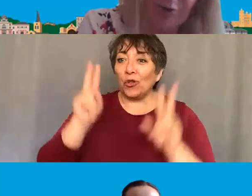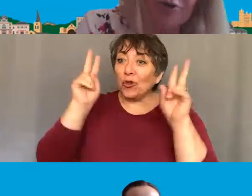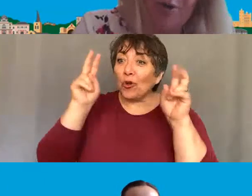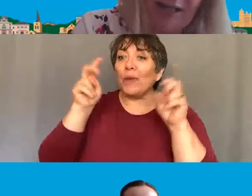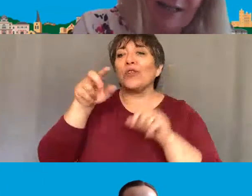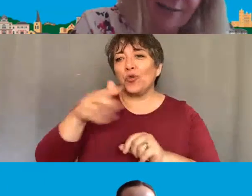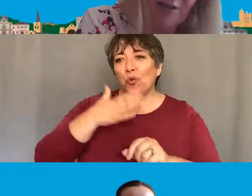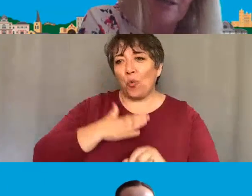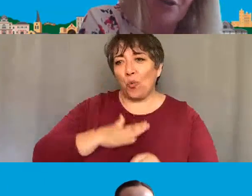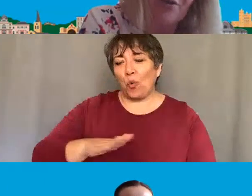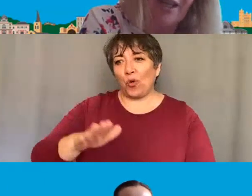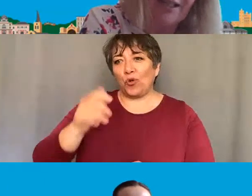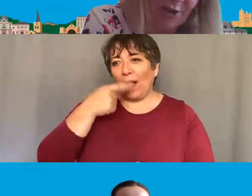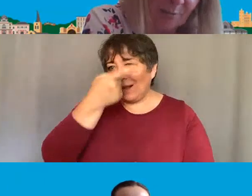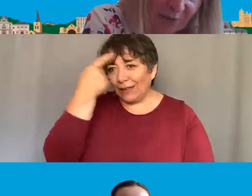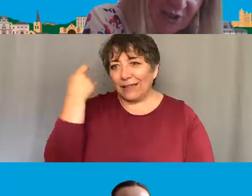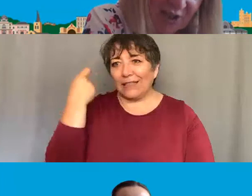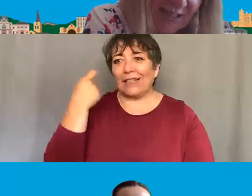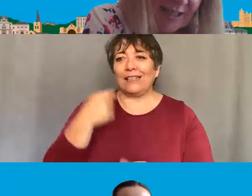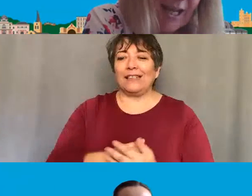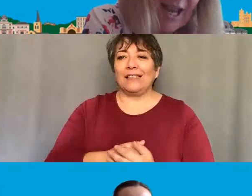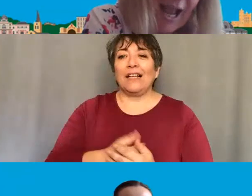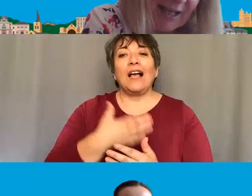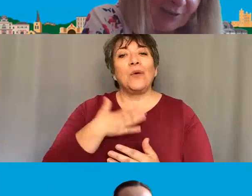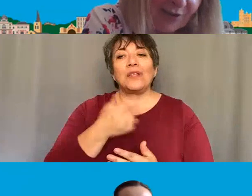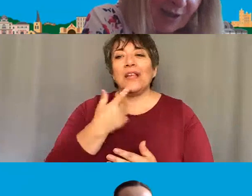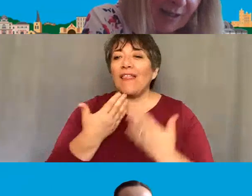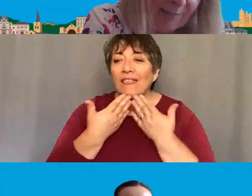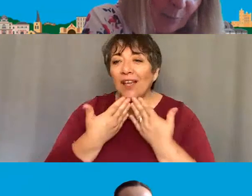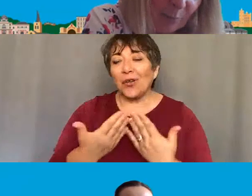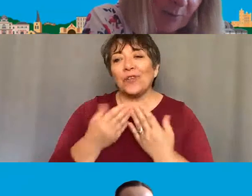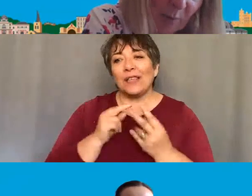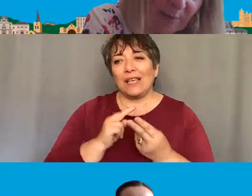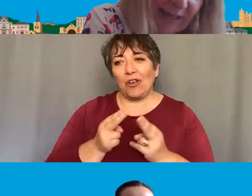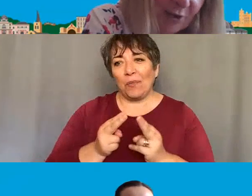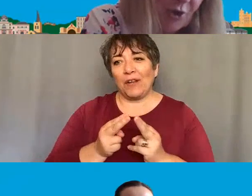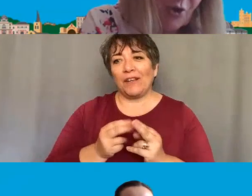presenters. And also, I'd like to give a special thanks to Bridget, and we'll make sure